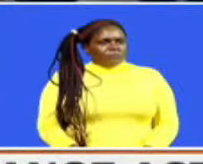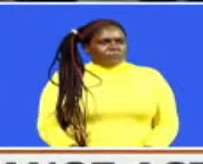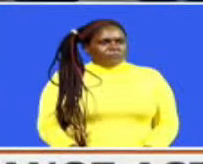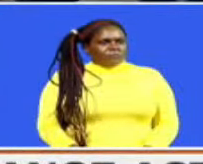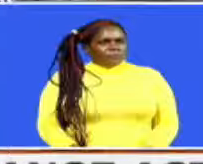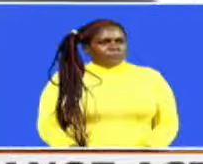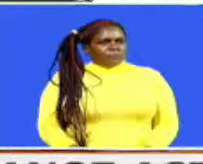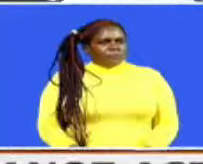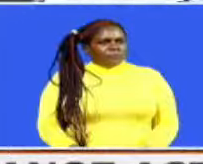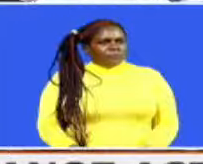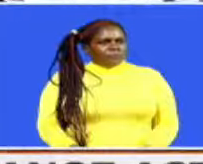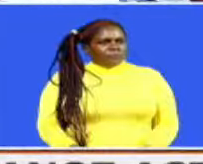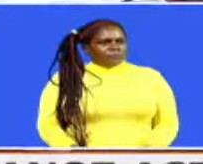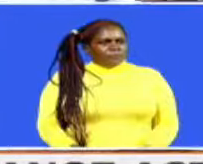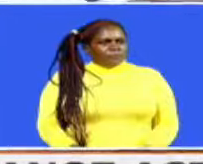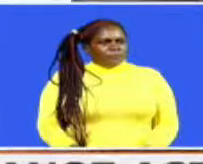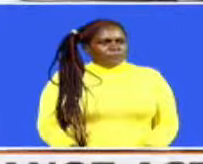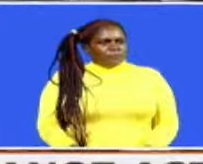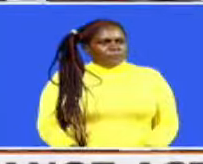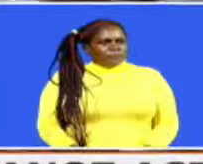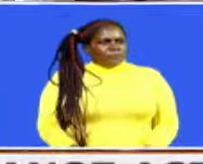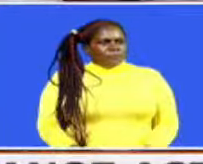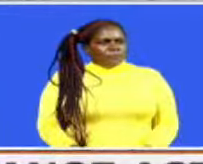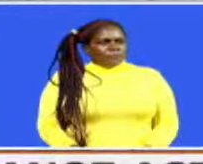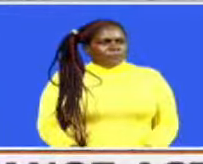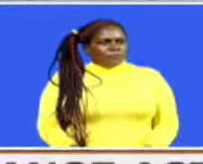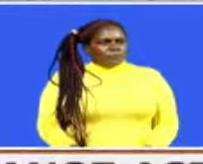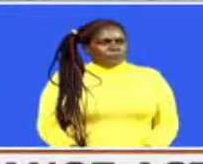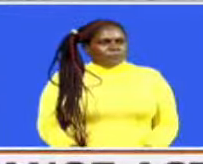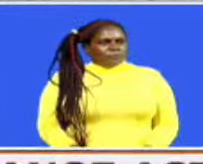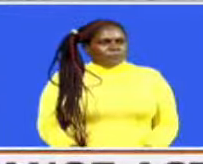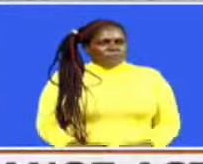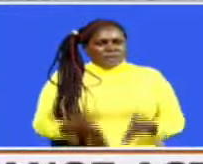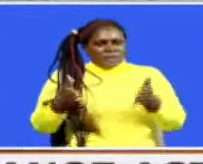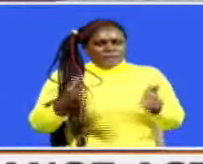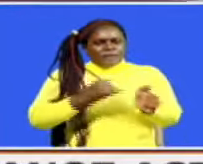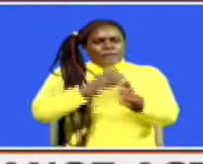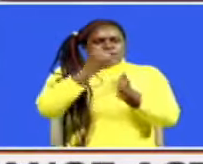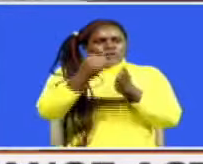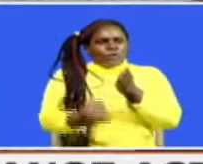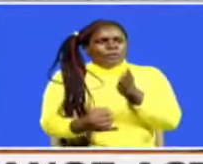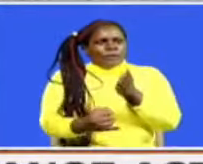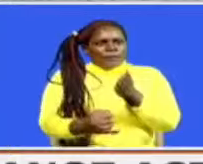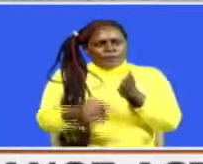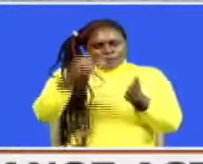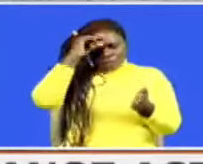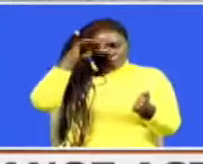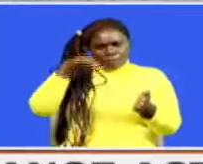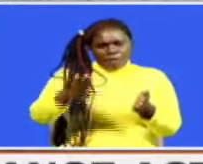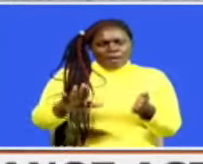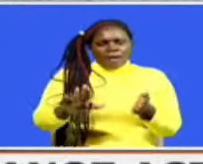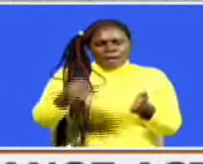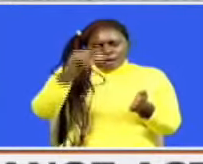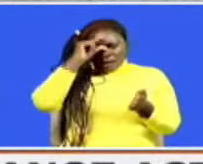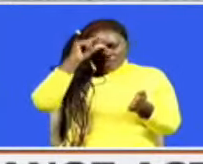health insurance continues, Kenyans have been speaking about it. This insurance at the end of the government. The government